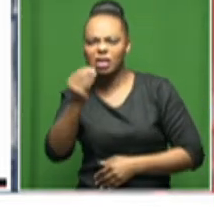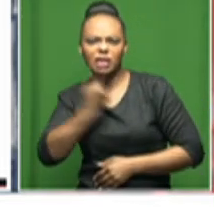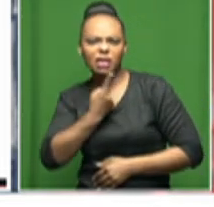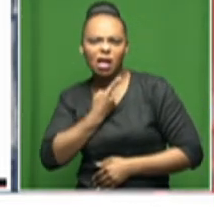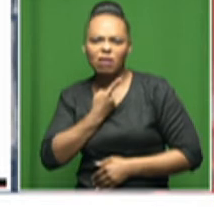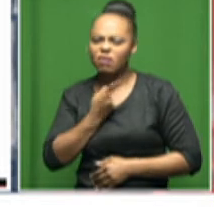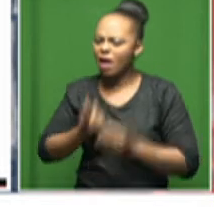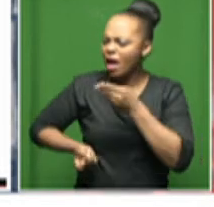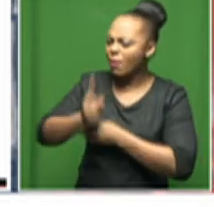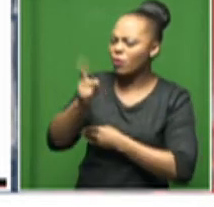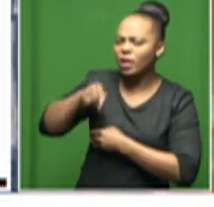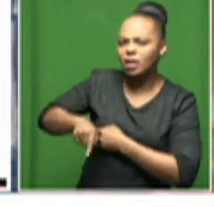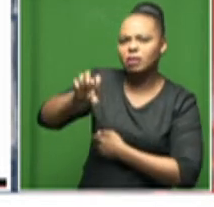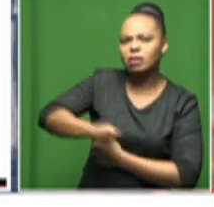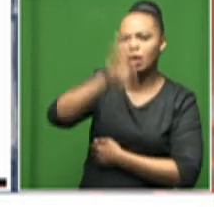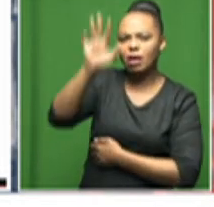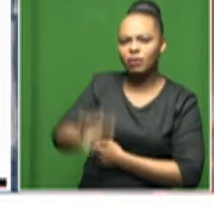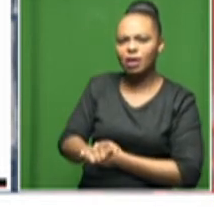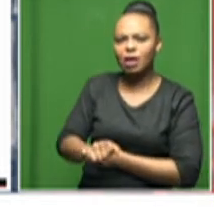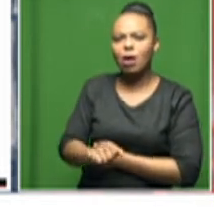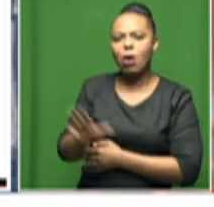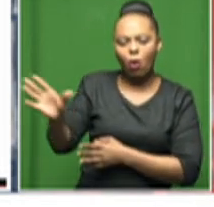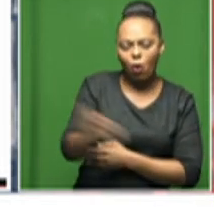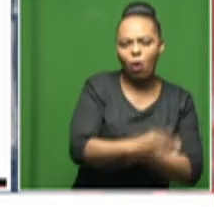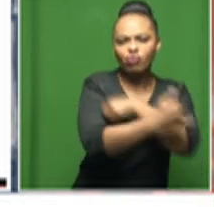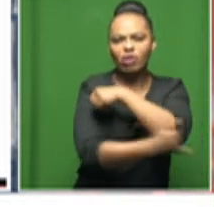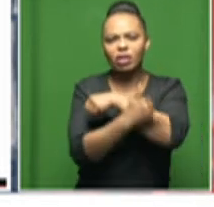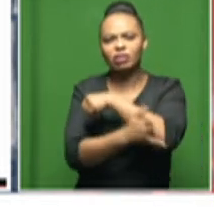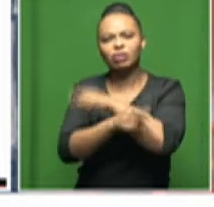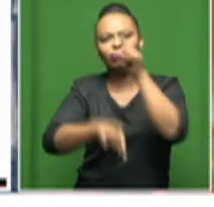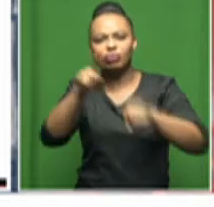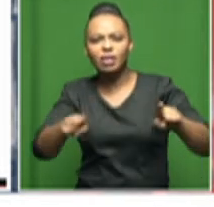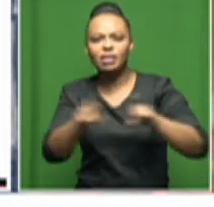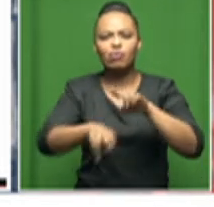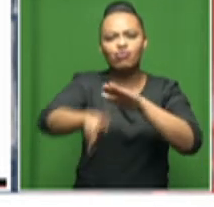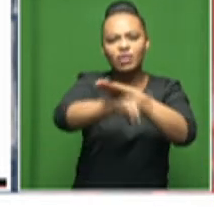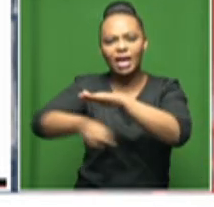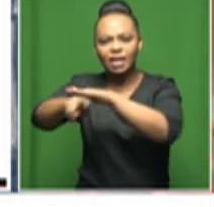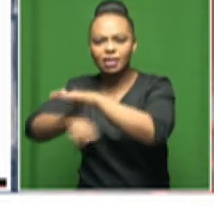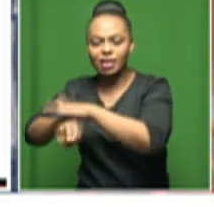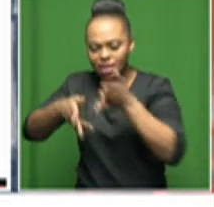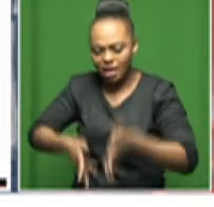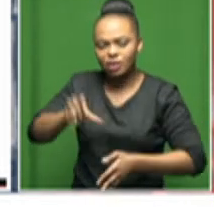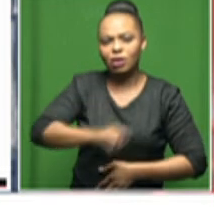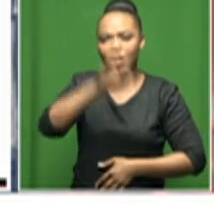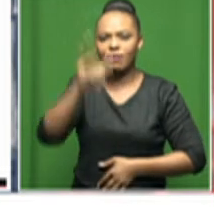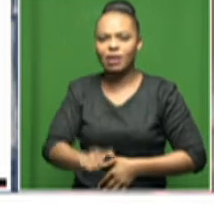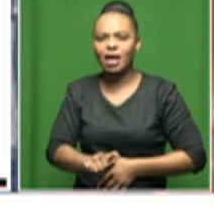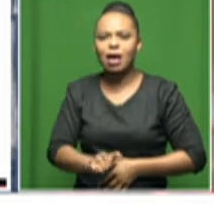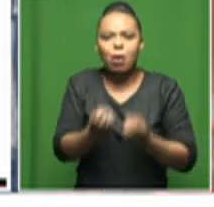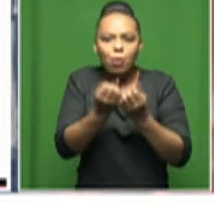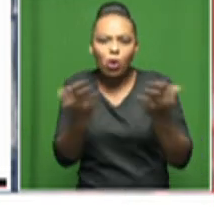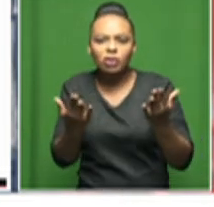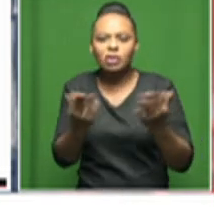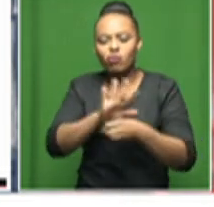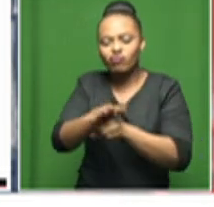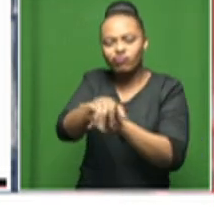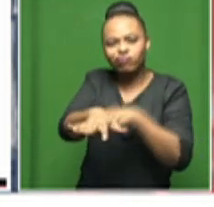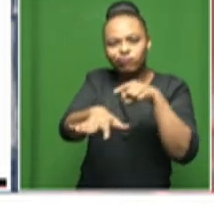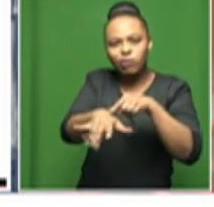was consistent across all countries and all regions, and including in South Africa, where all the cases were due to the new variant,